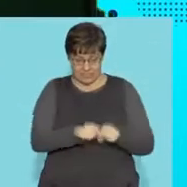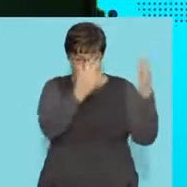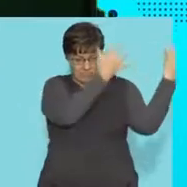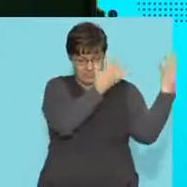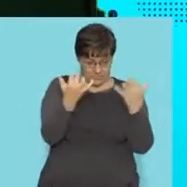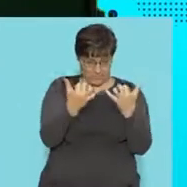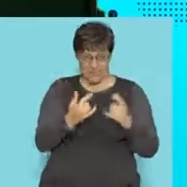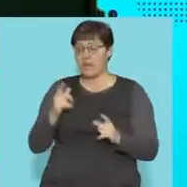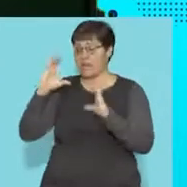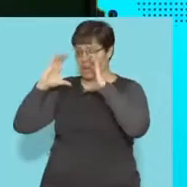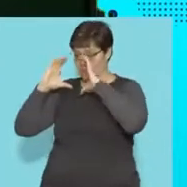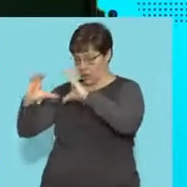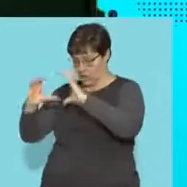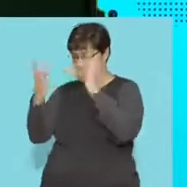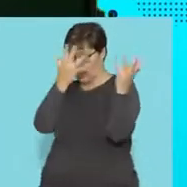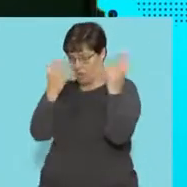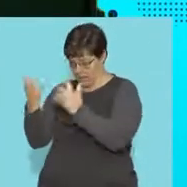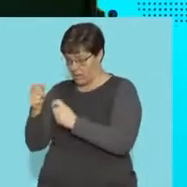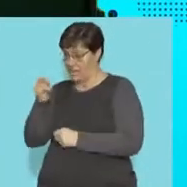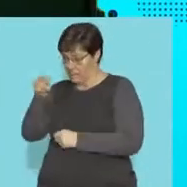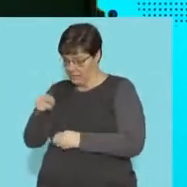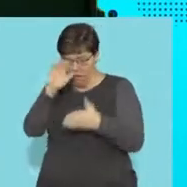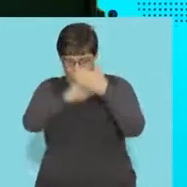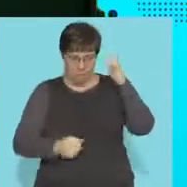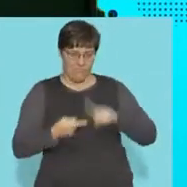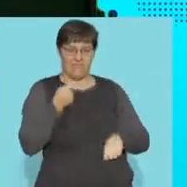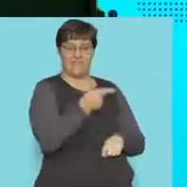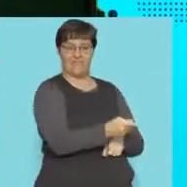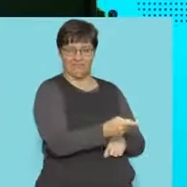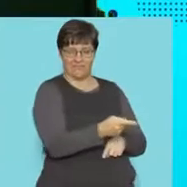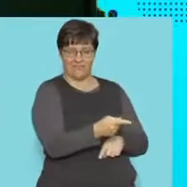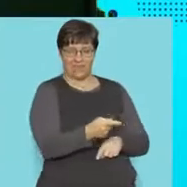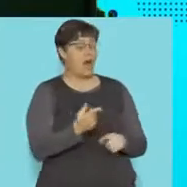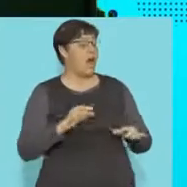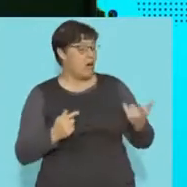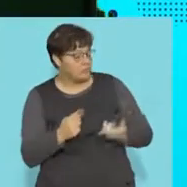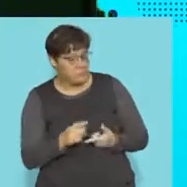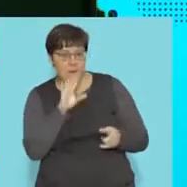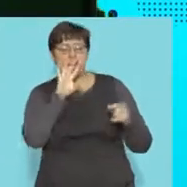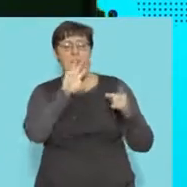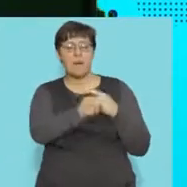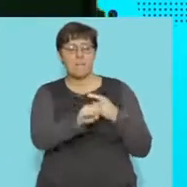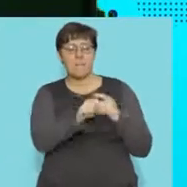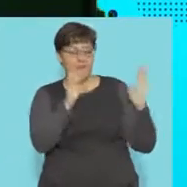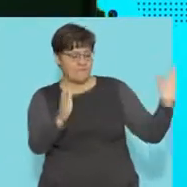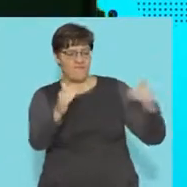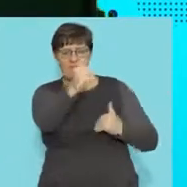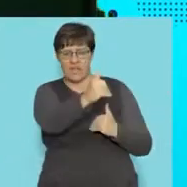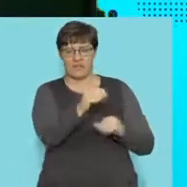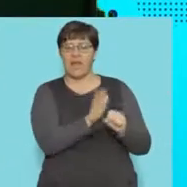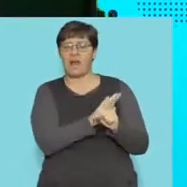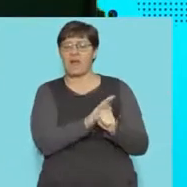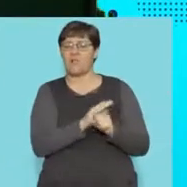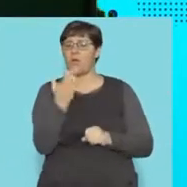have to subtract the portion that is golden, because by doing that, I'll find out how much of this field